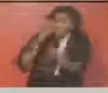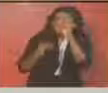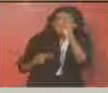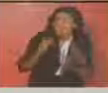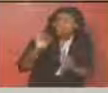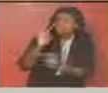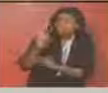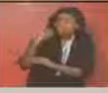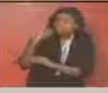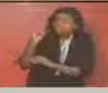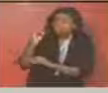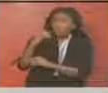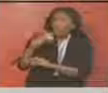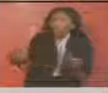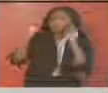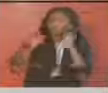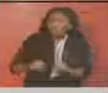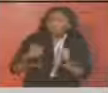Agreement.